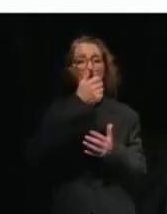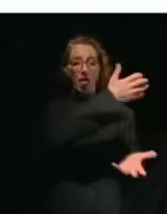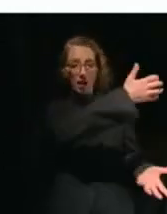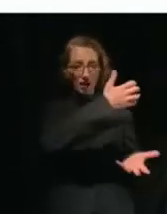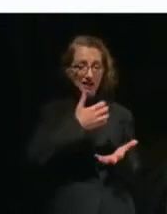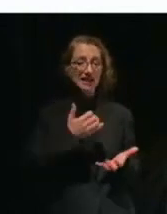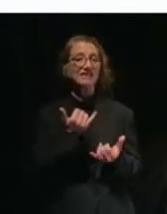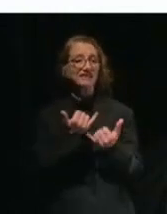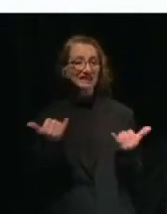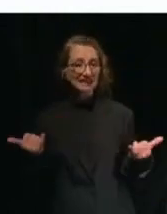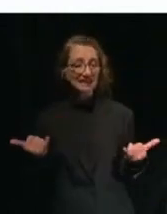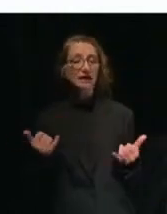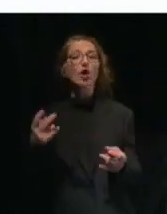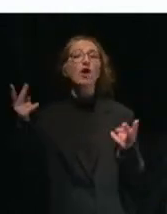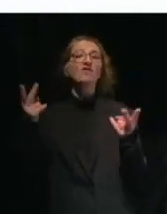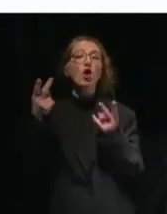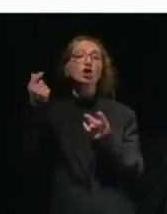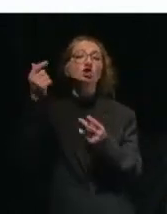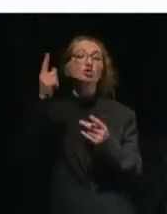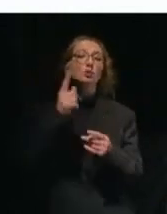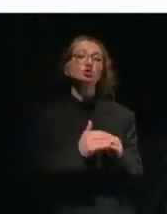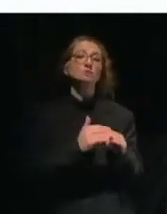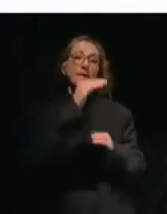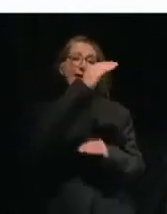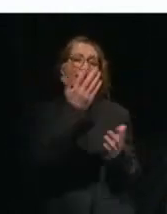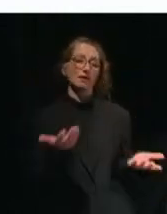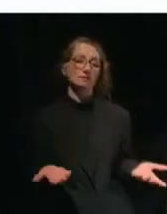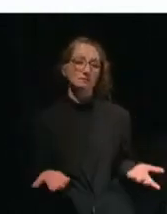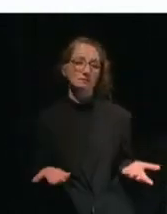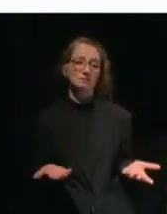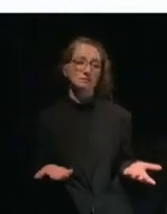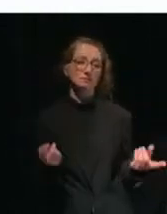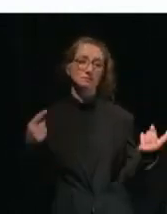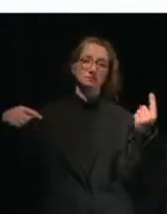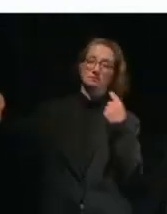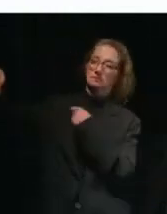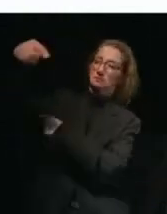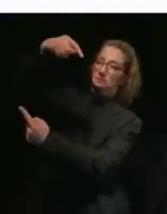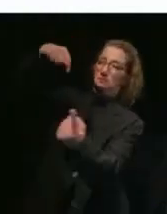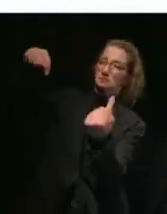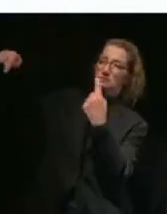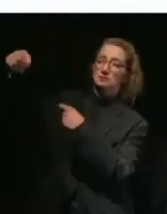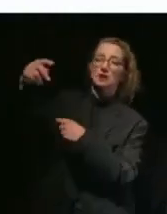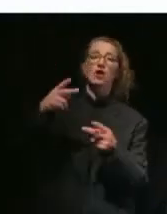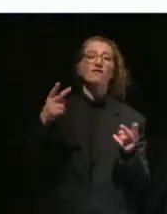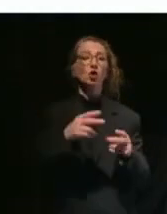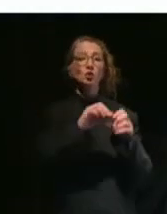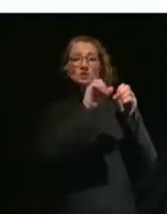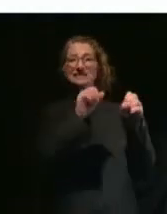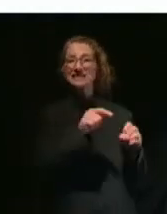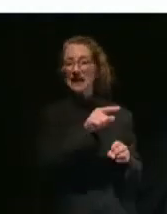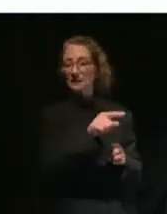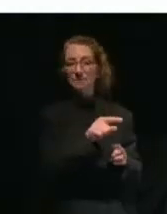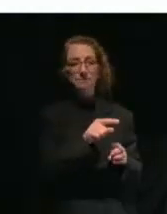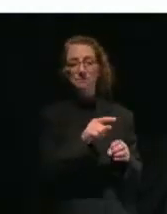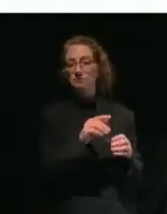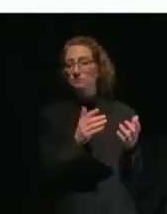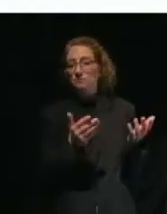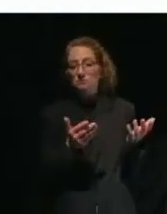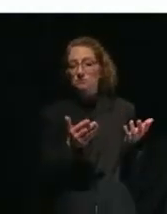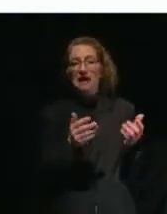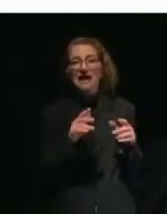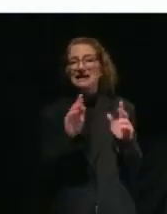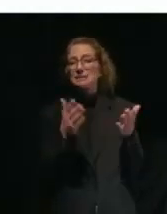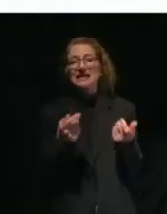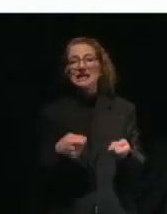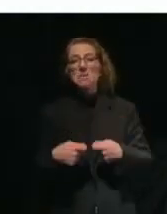from the KSK's perspective, retirement can only be increased if greater fees are paid. And fees can only be increased if the funding